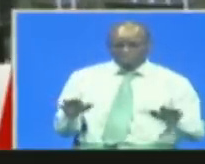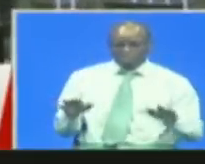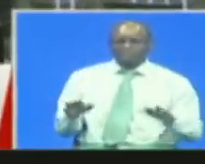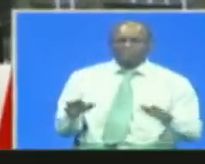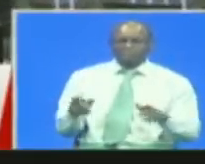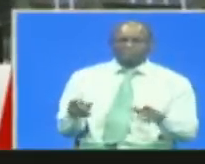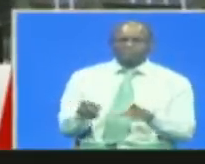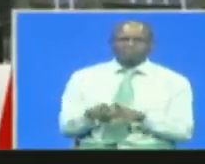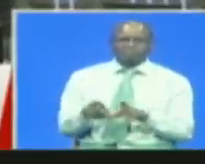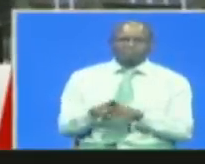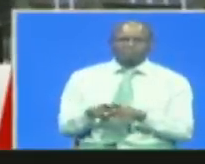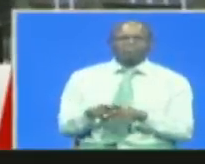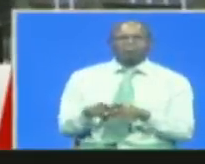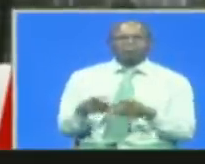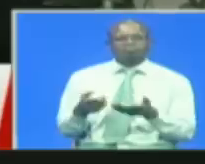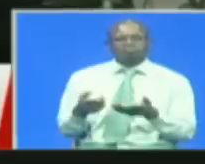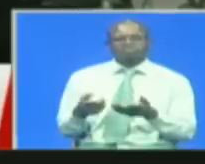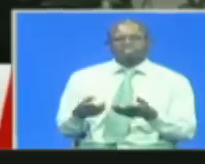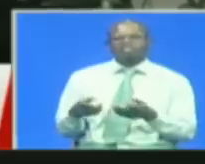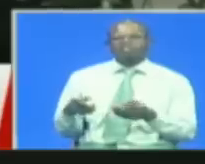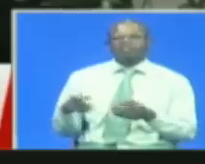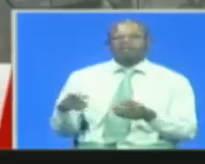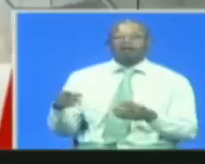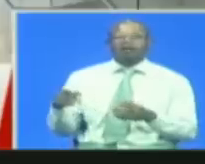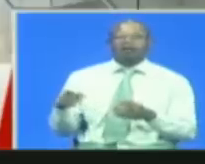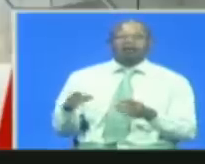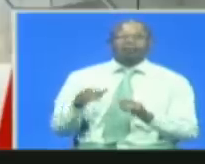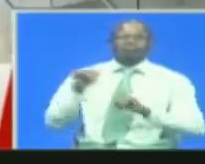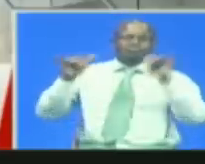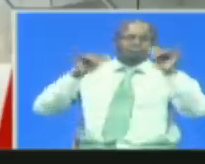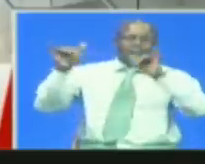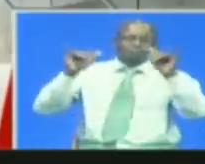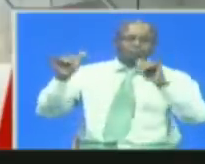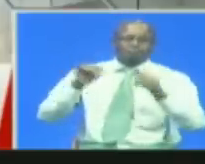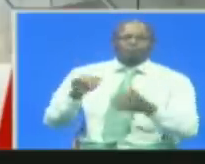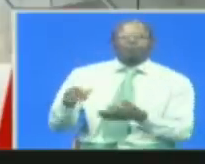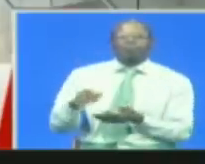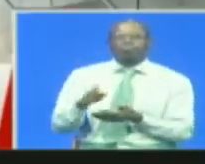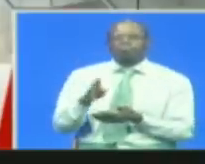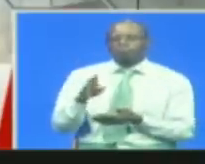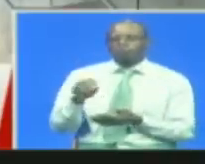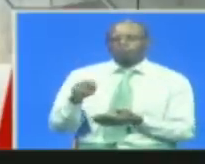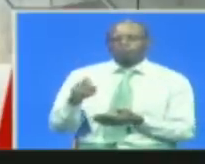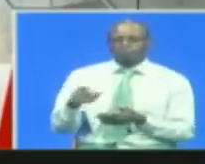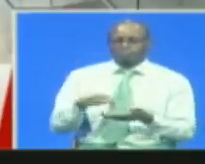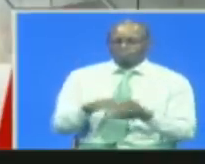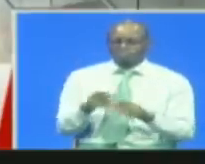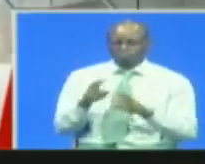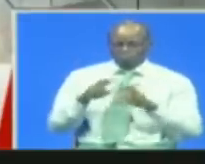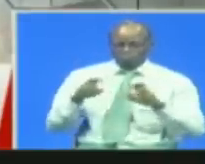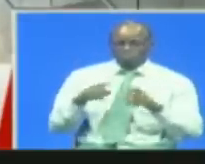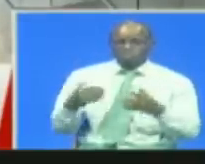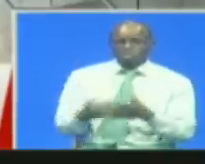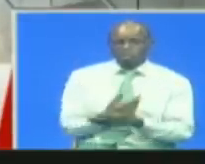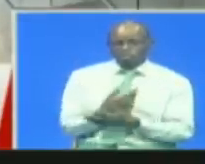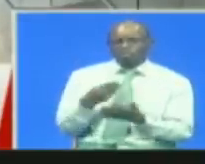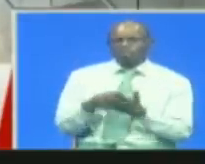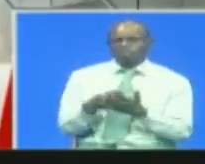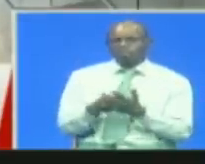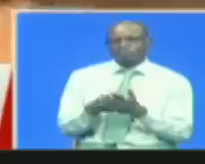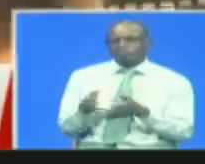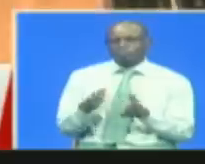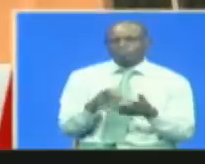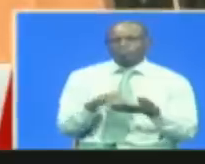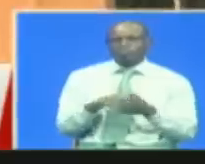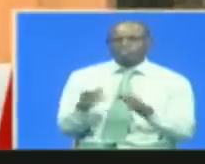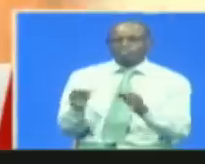samurai and panda bonds, and diaspora bonds over the medium term. In seeking the new financing options, Treasury opts to diversify the sources